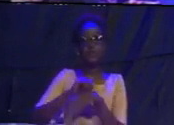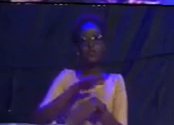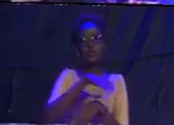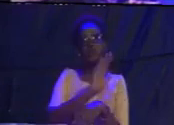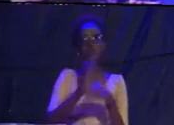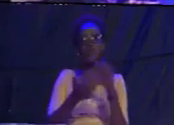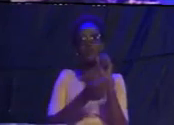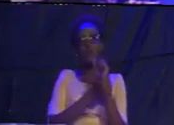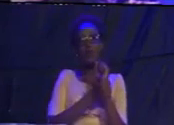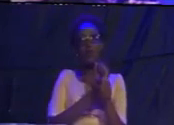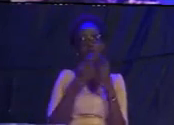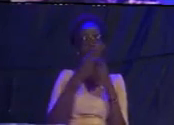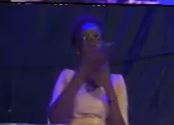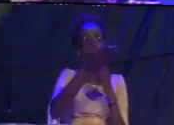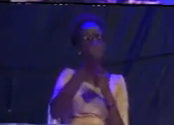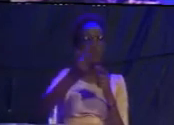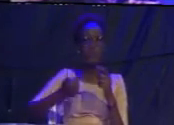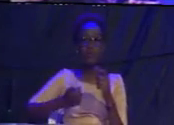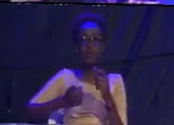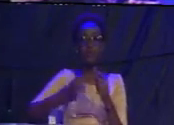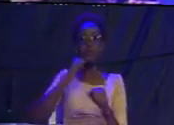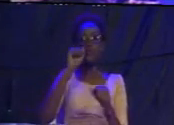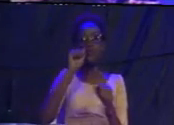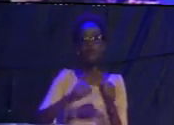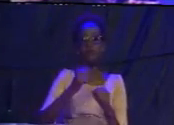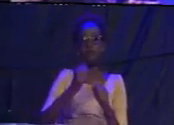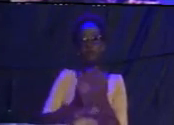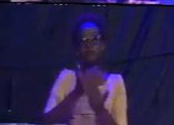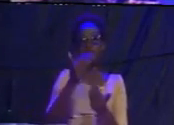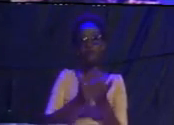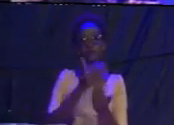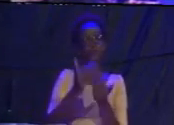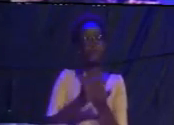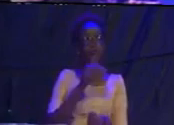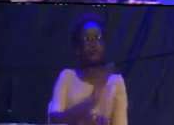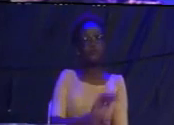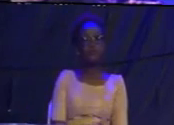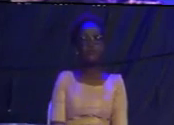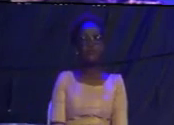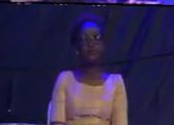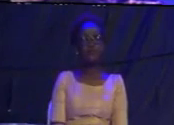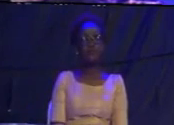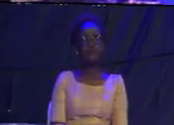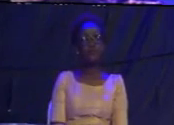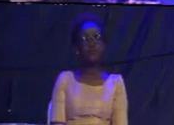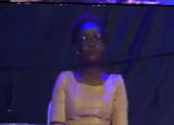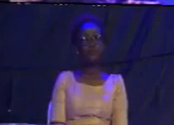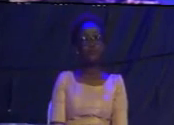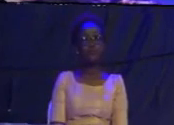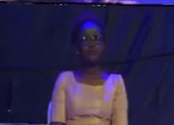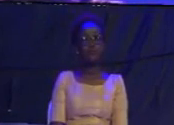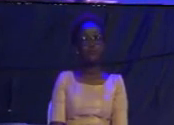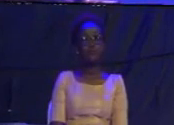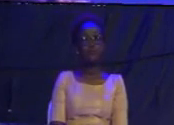ngo azamubere umukobwa umufasha cyangwa se umurezi. And gave his daughter. The king gave his daughter